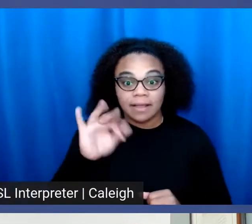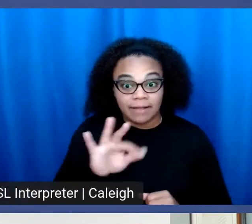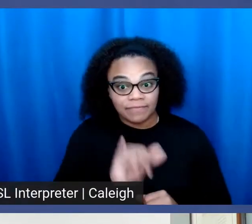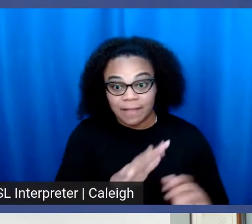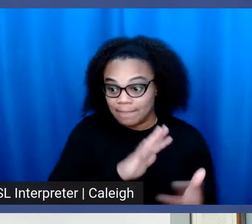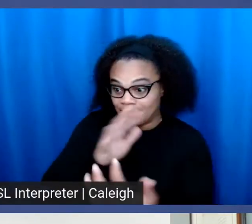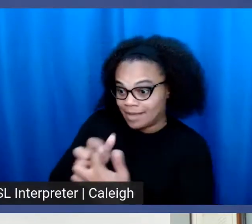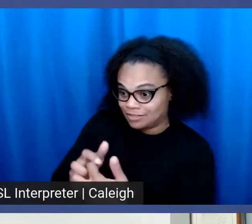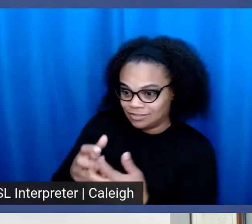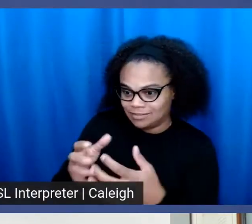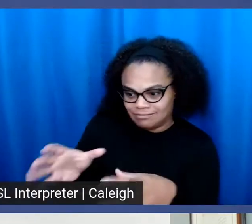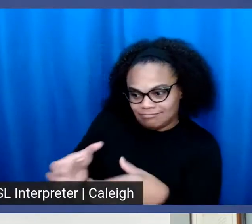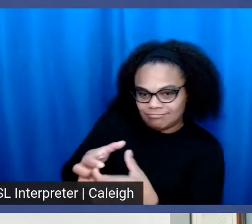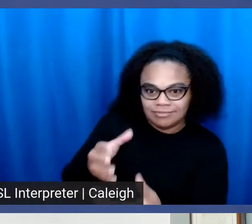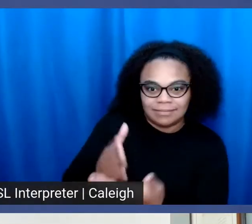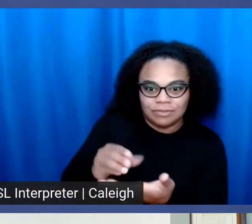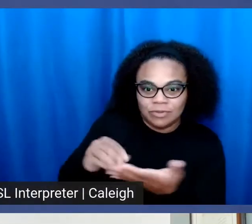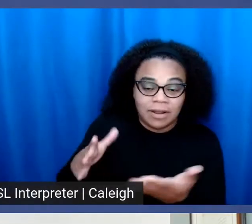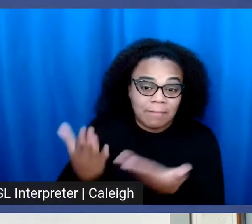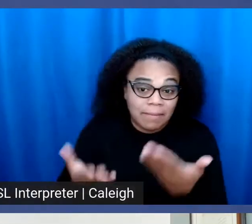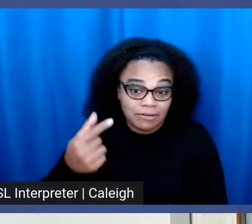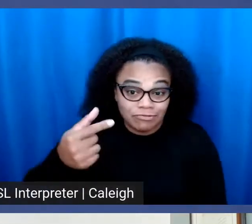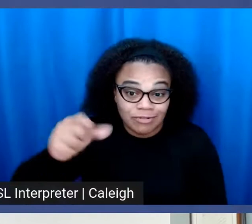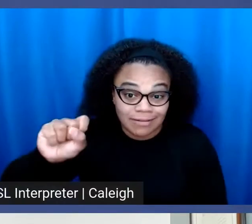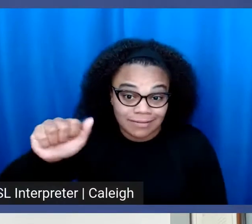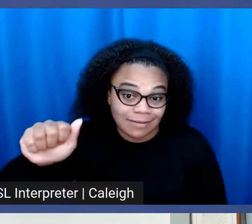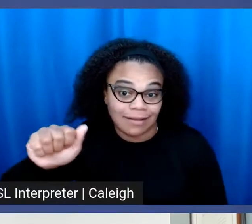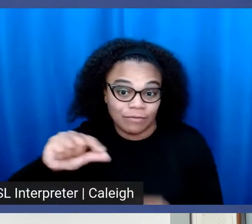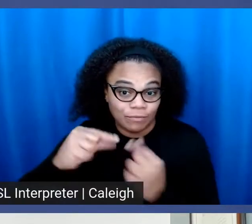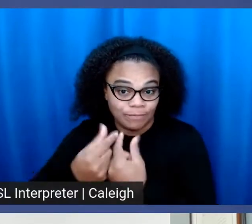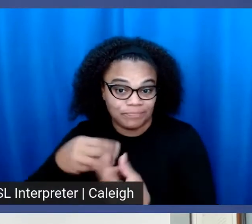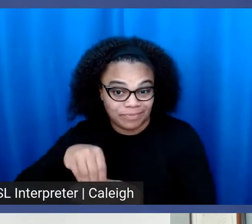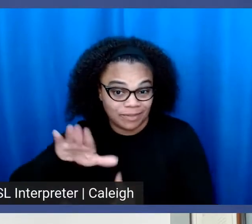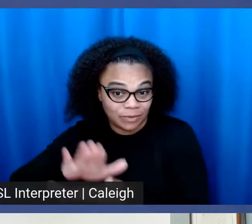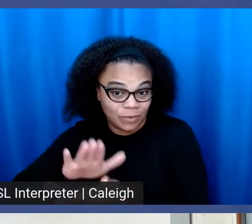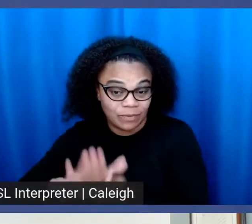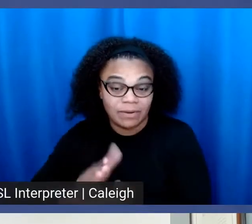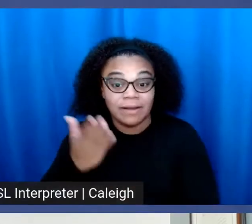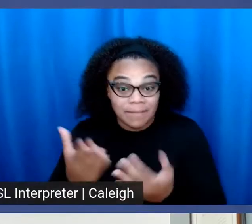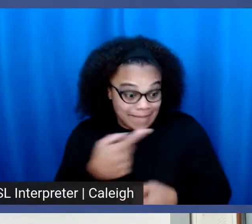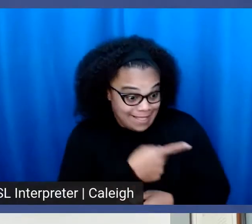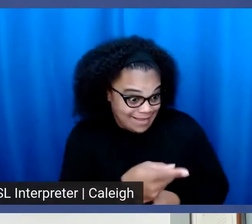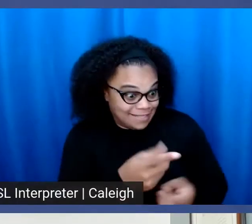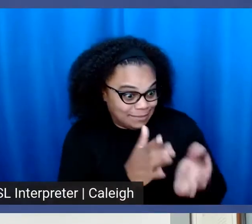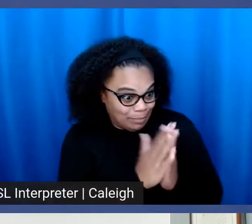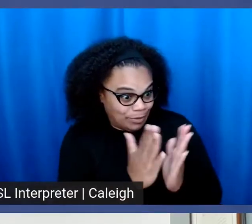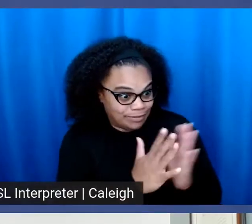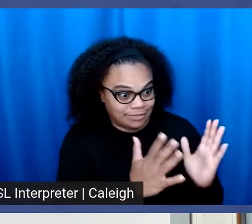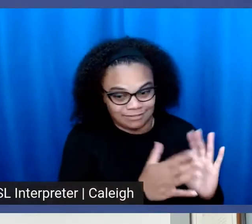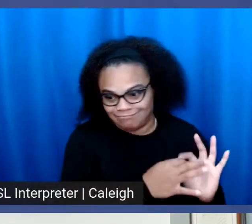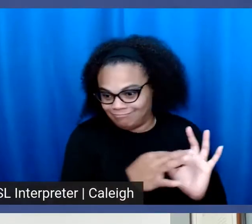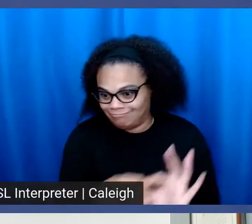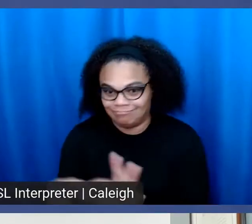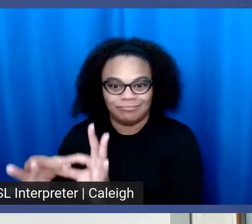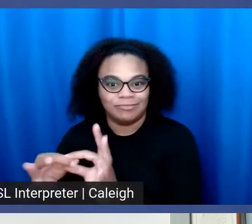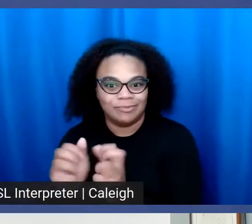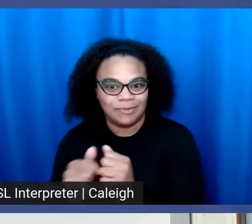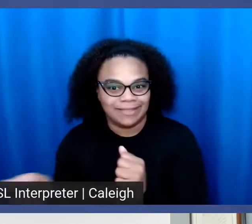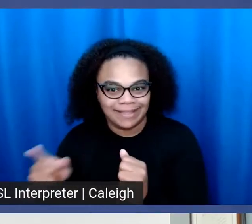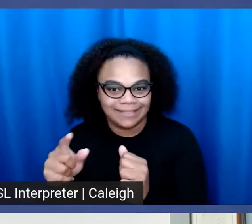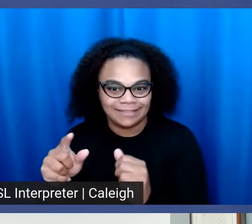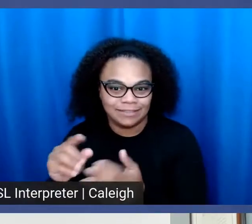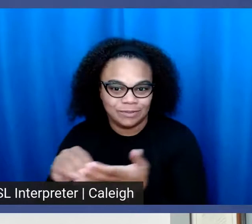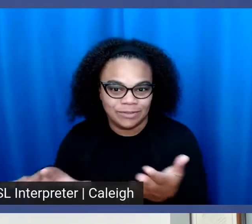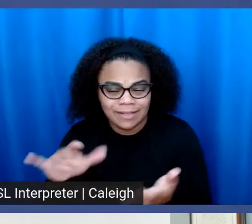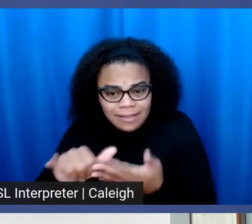it's the Gay Straight Alliance at the school, and maybe those are the students who these books speak to, that's enough. That's the kind of value, the serious